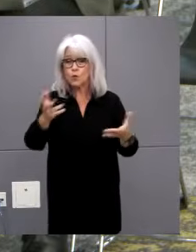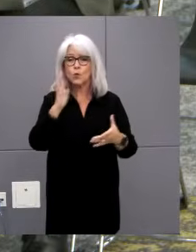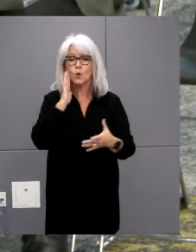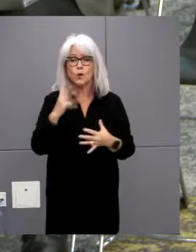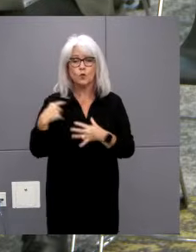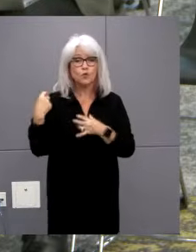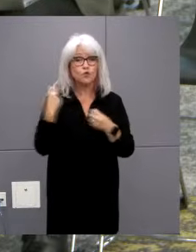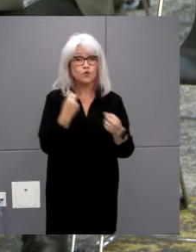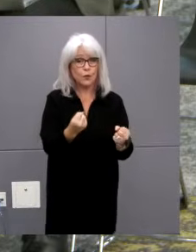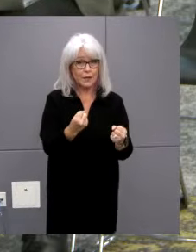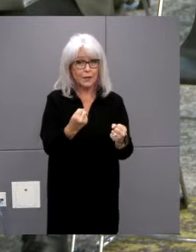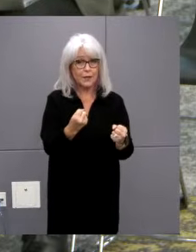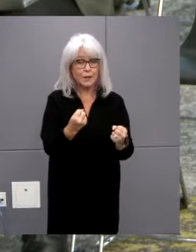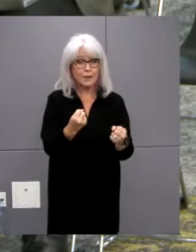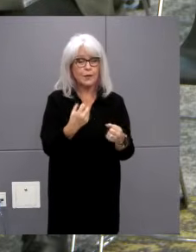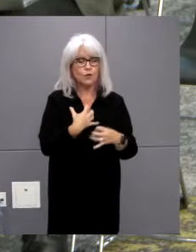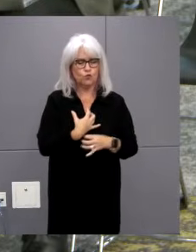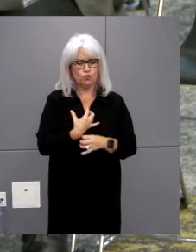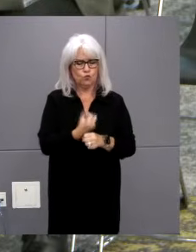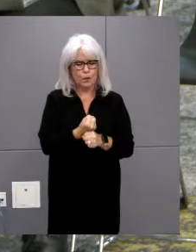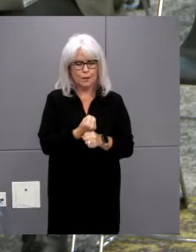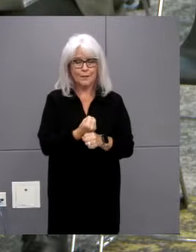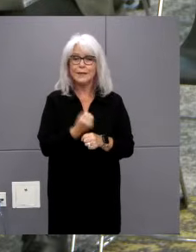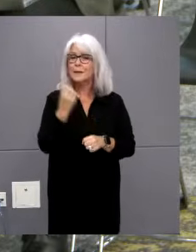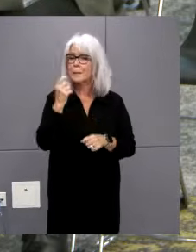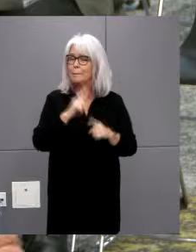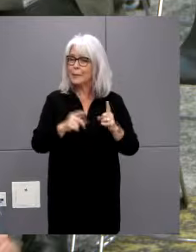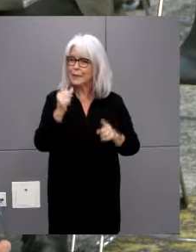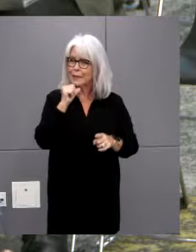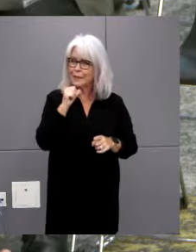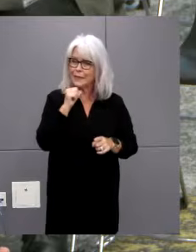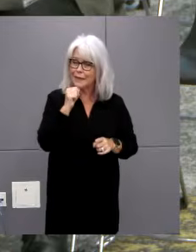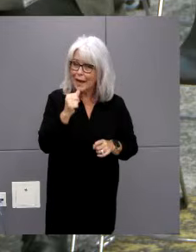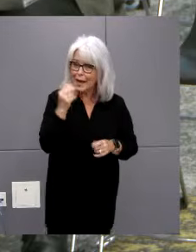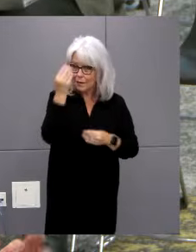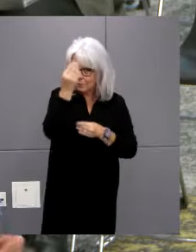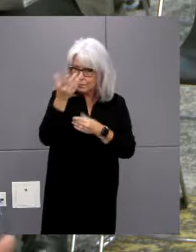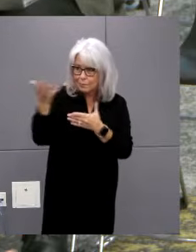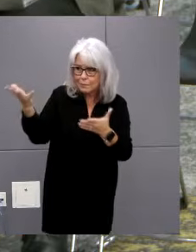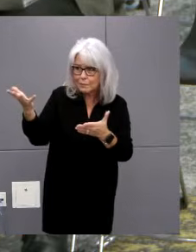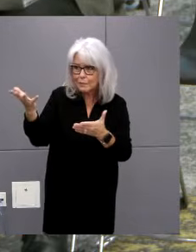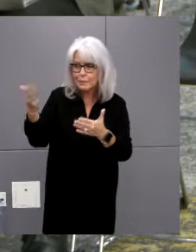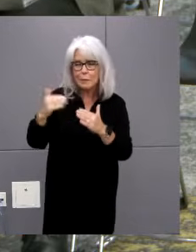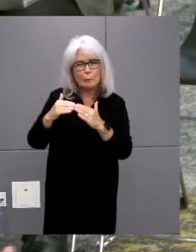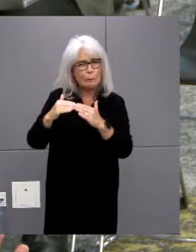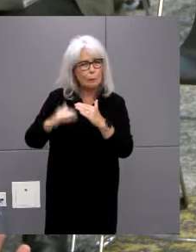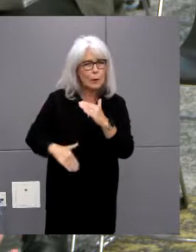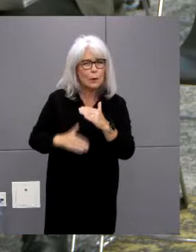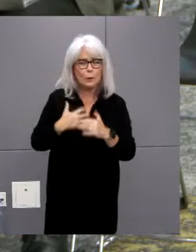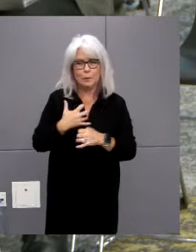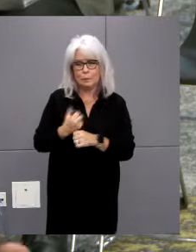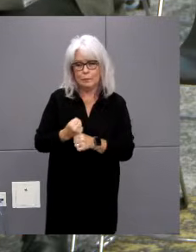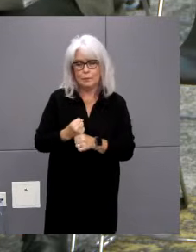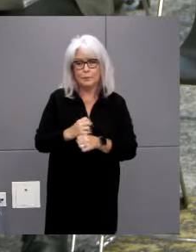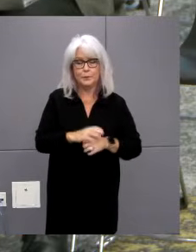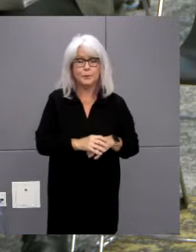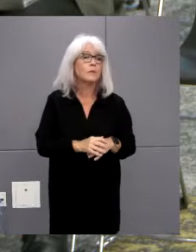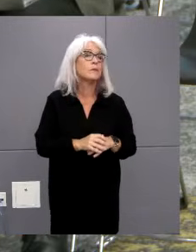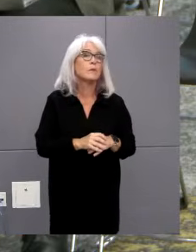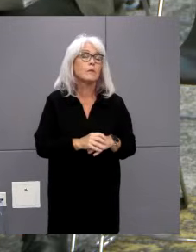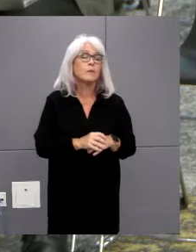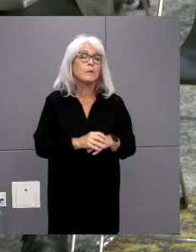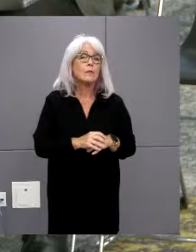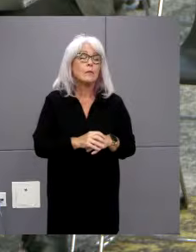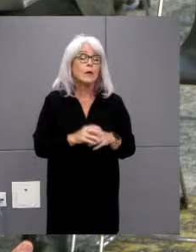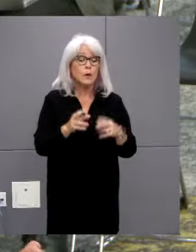credibility. Failing to provide it undermines it. Both of these issues concern the